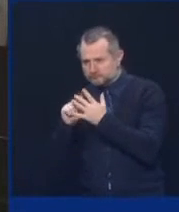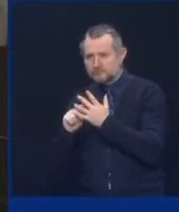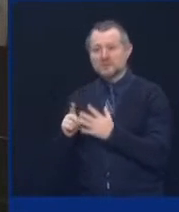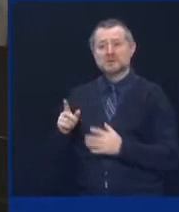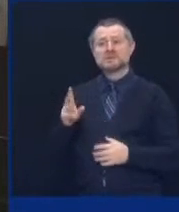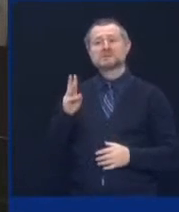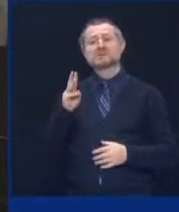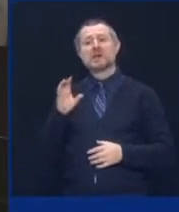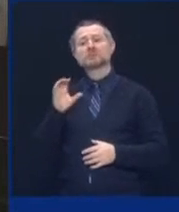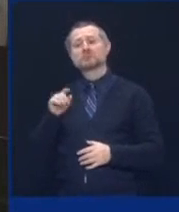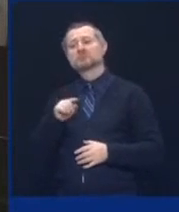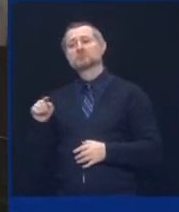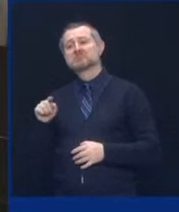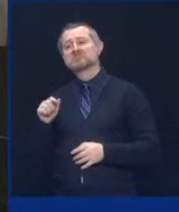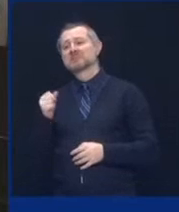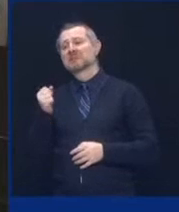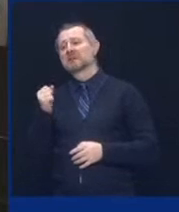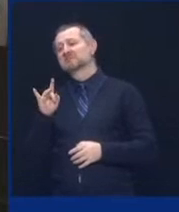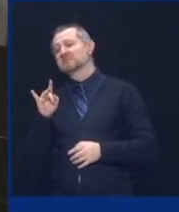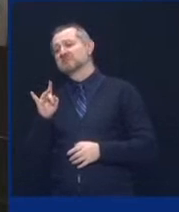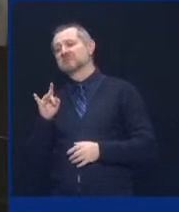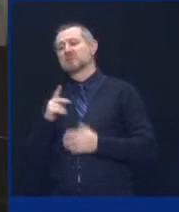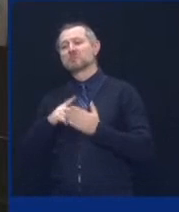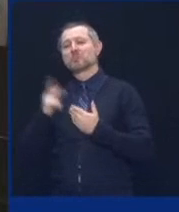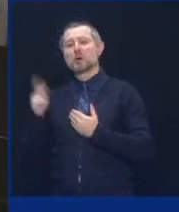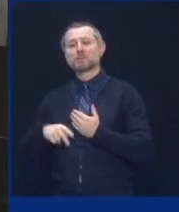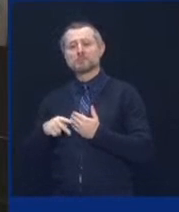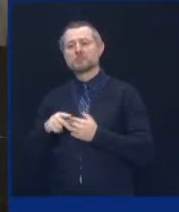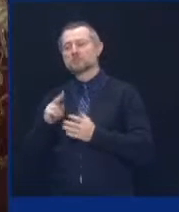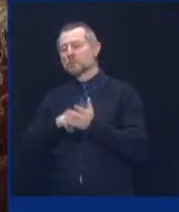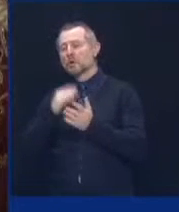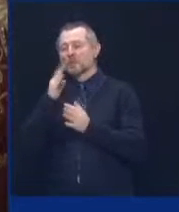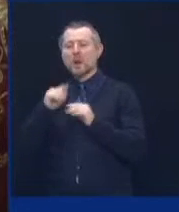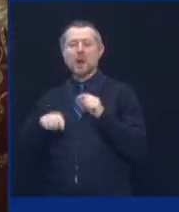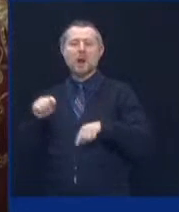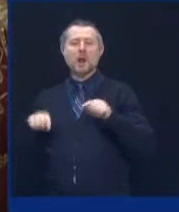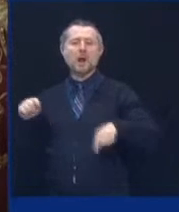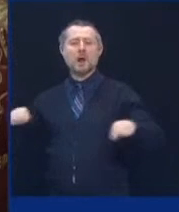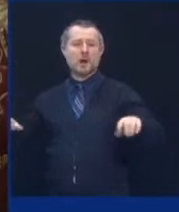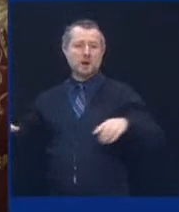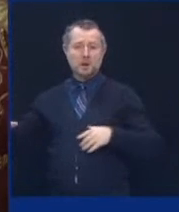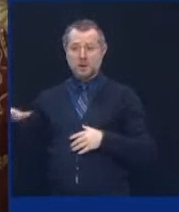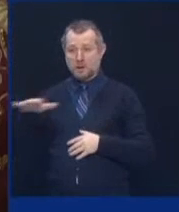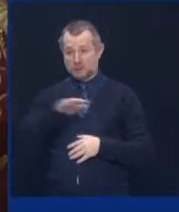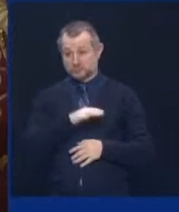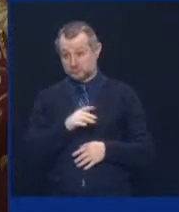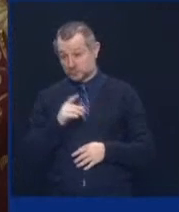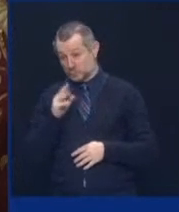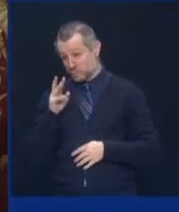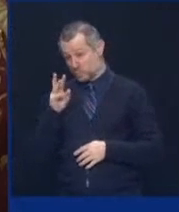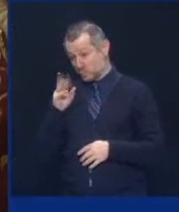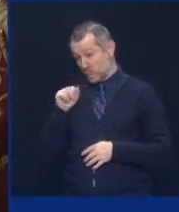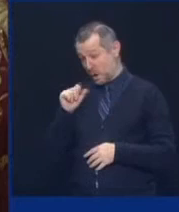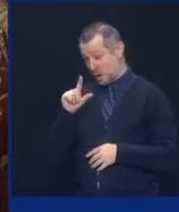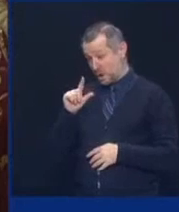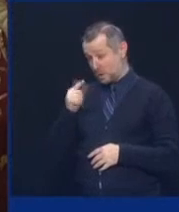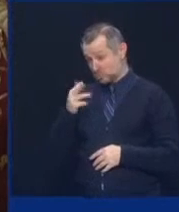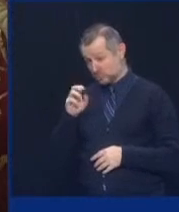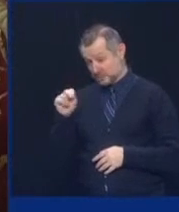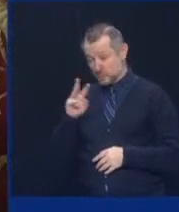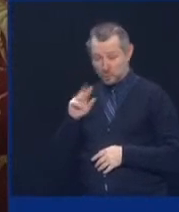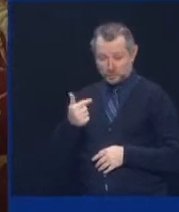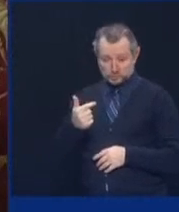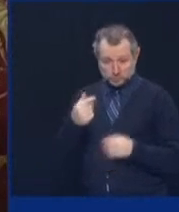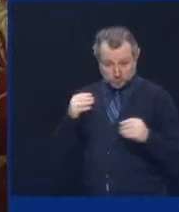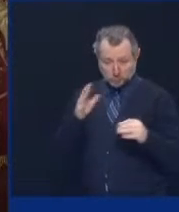program where Walgreens and CVS will administer the vaccine. That starts on Monday, so we expect this will move as quickly